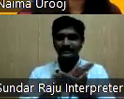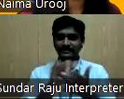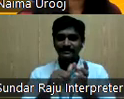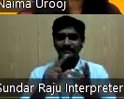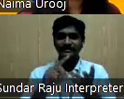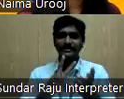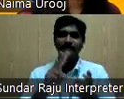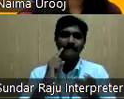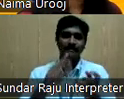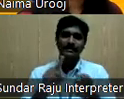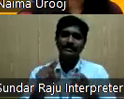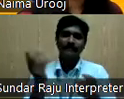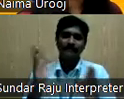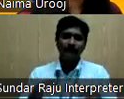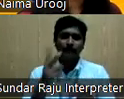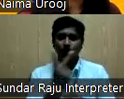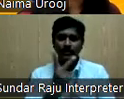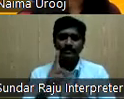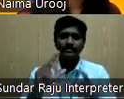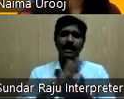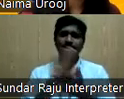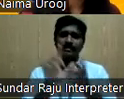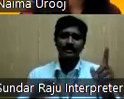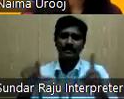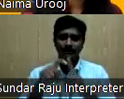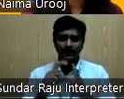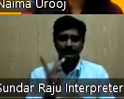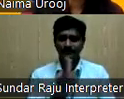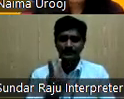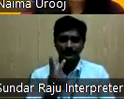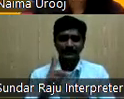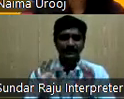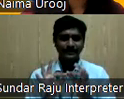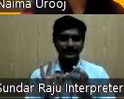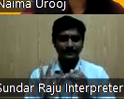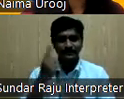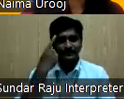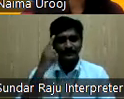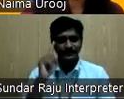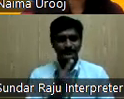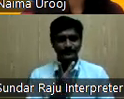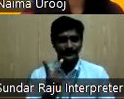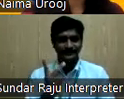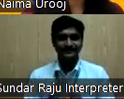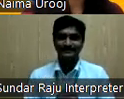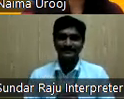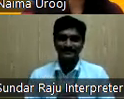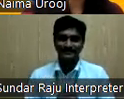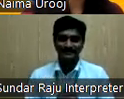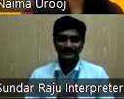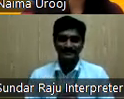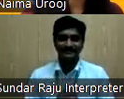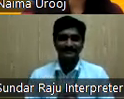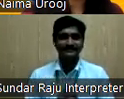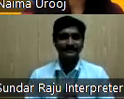Foundation Hyderabad. Thank you to both of you for your support today. I would now like to invite Ms. Neha Suneji,